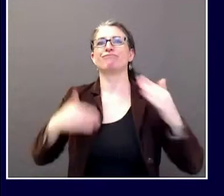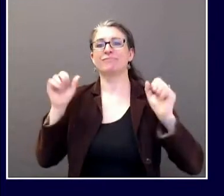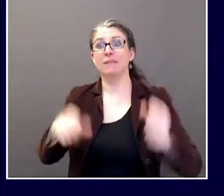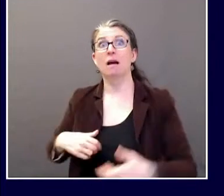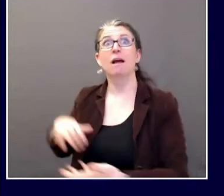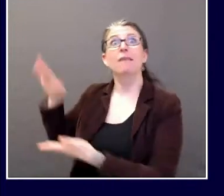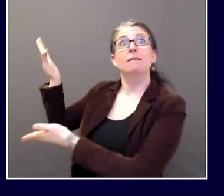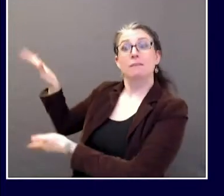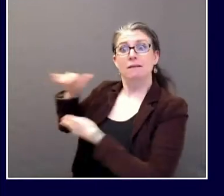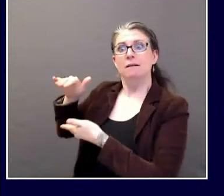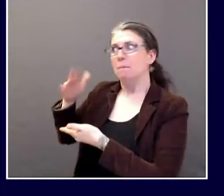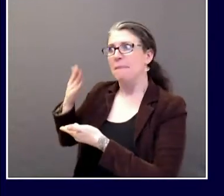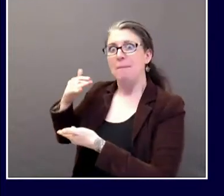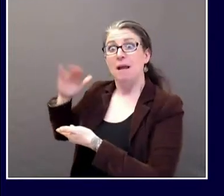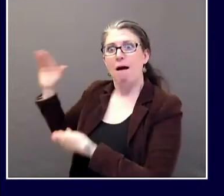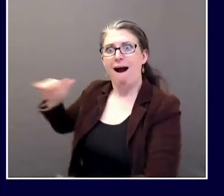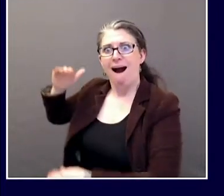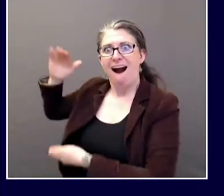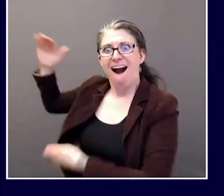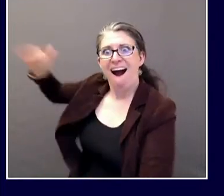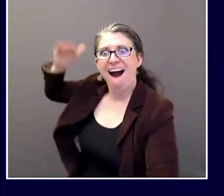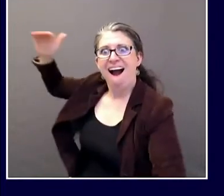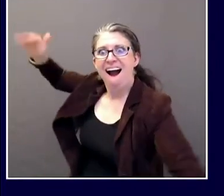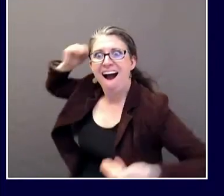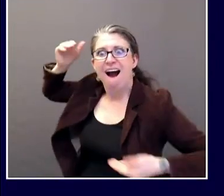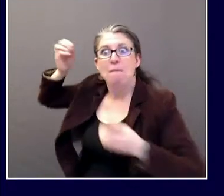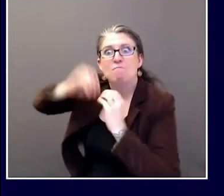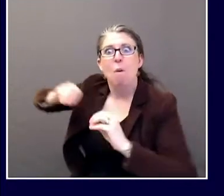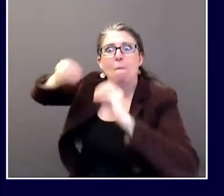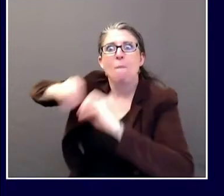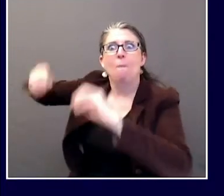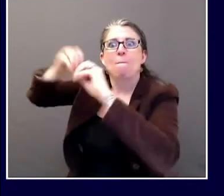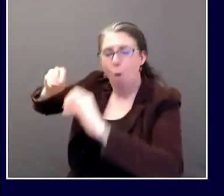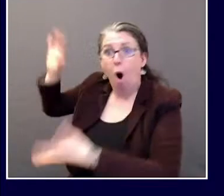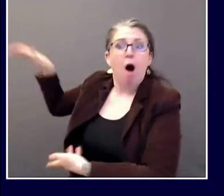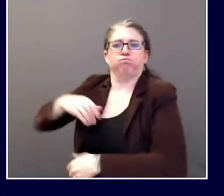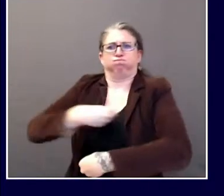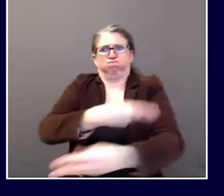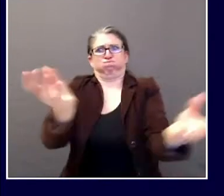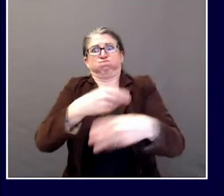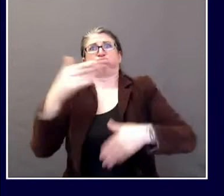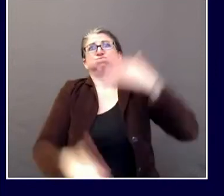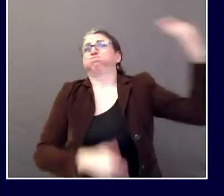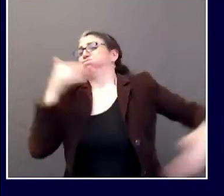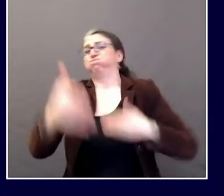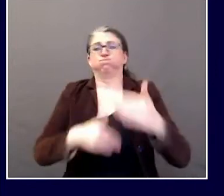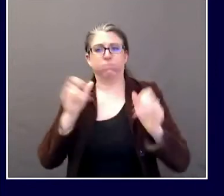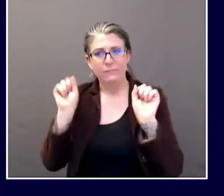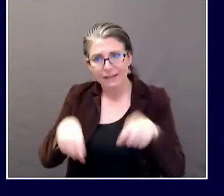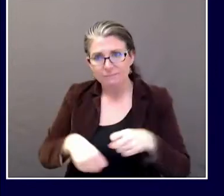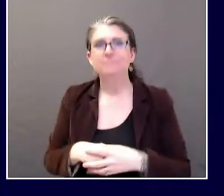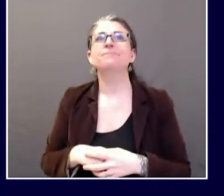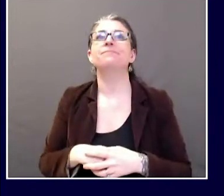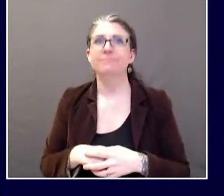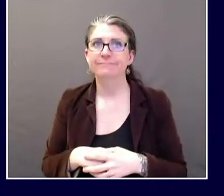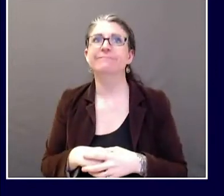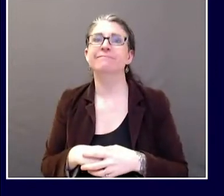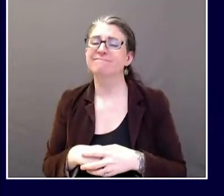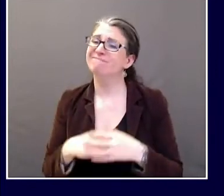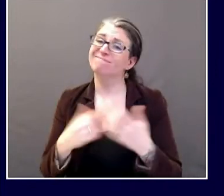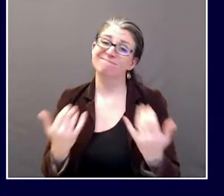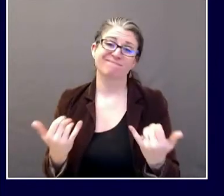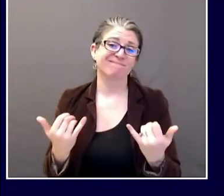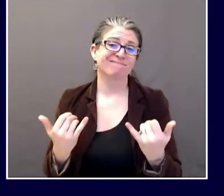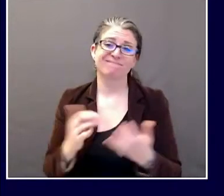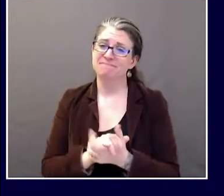again ask for your patience and your cooperation. Please know that we are working as fast and as